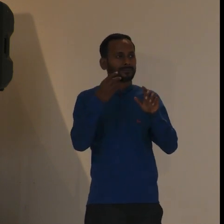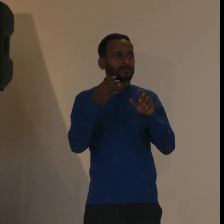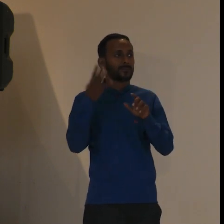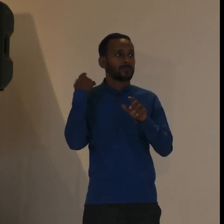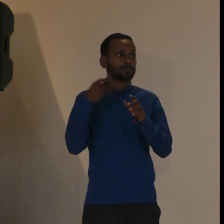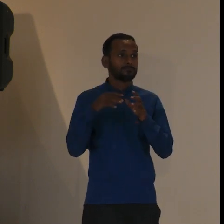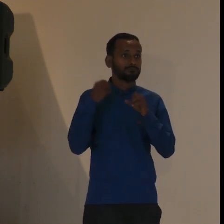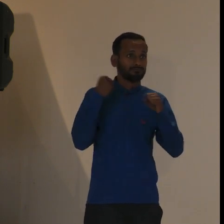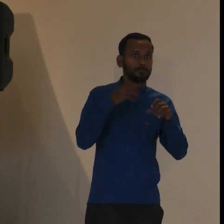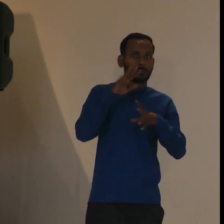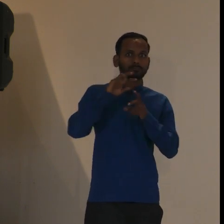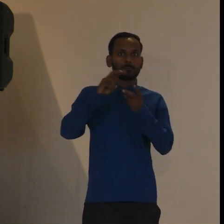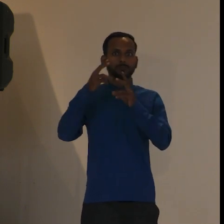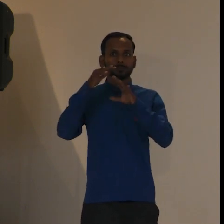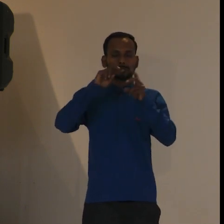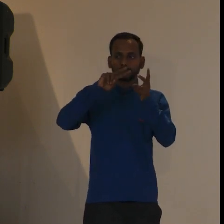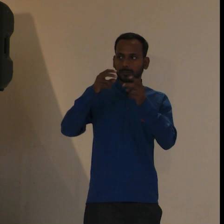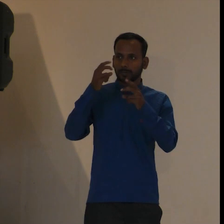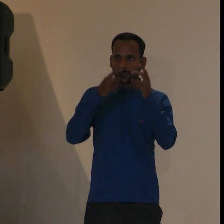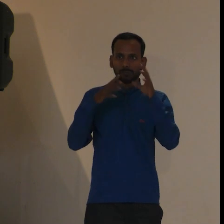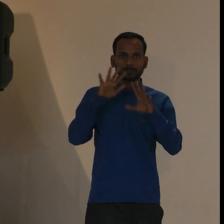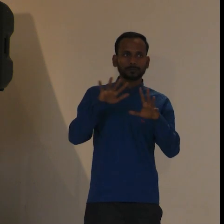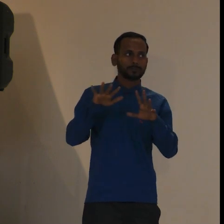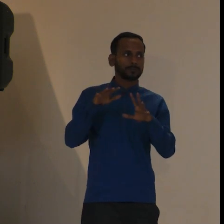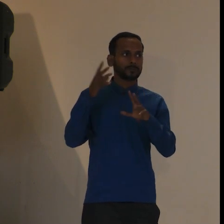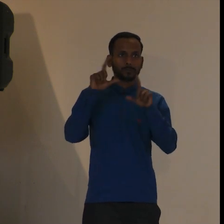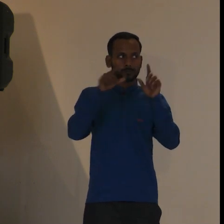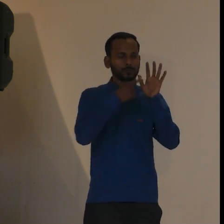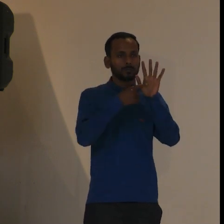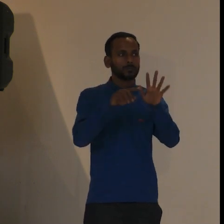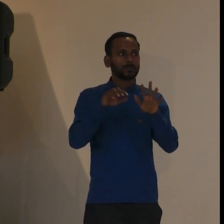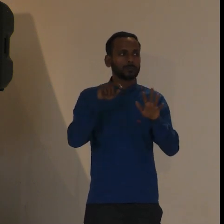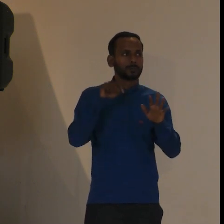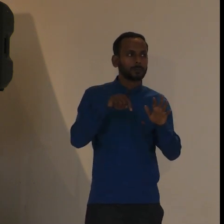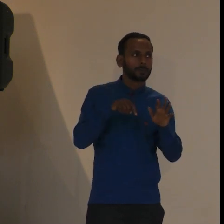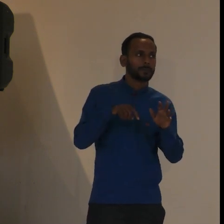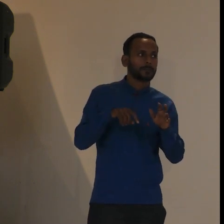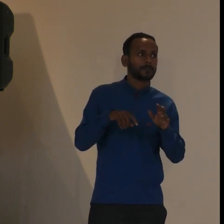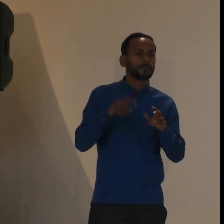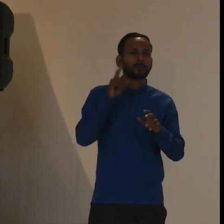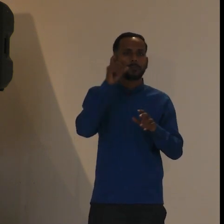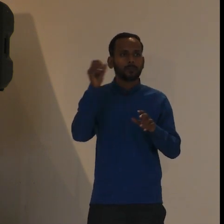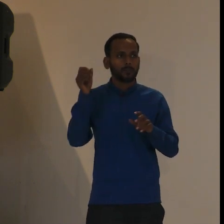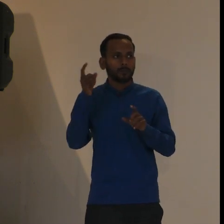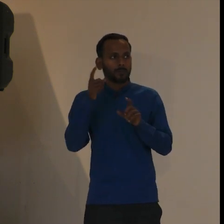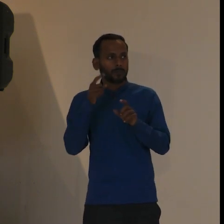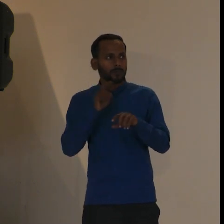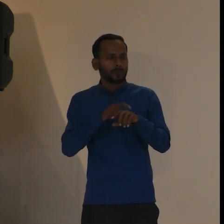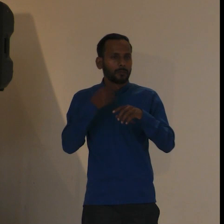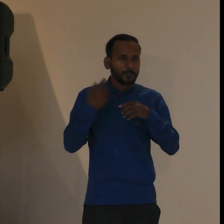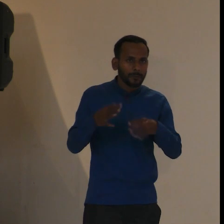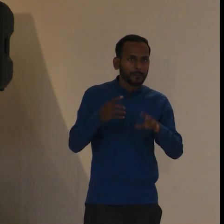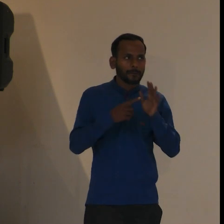of the patrons of these objects were actually also suppressed, and there's a very little known